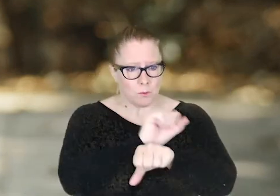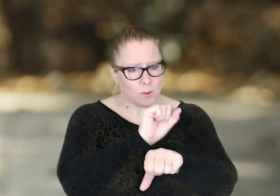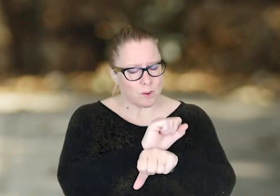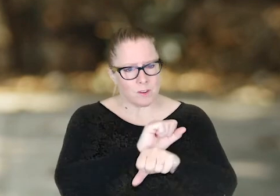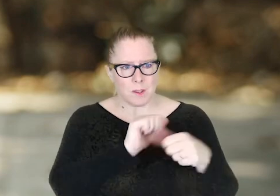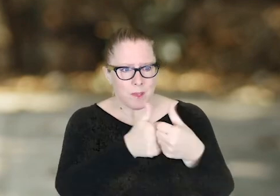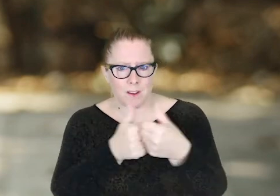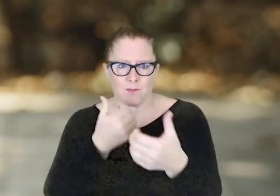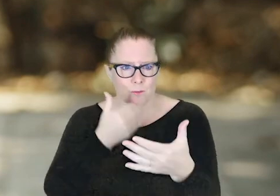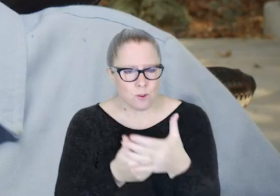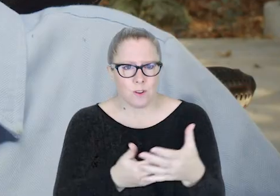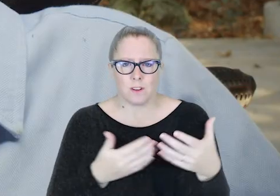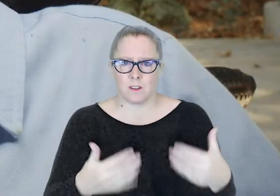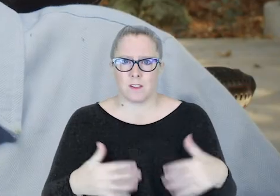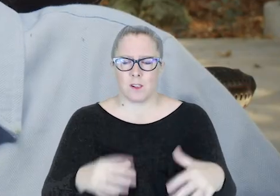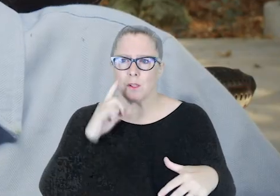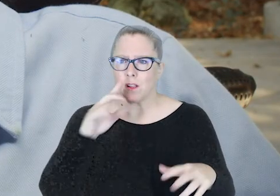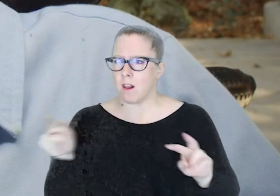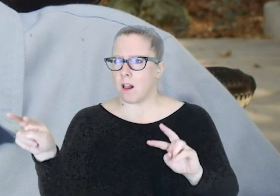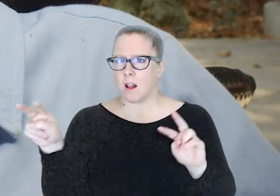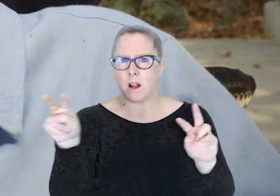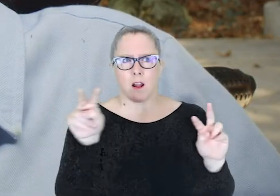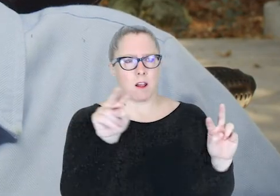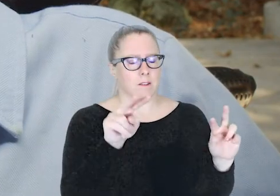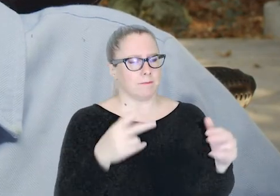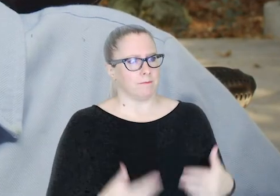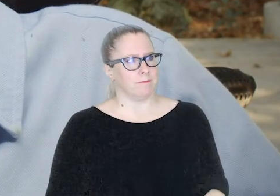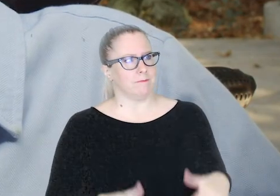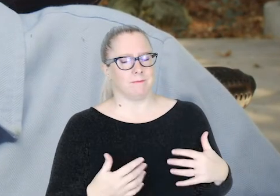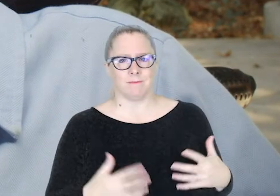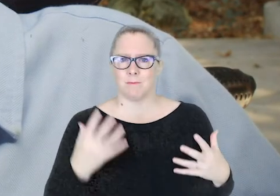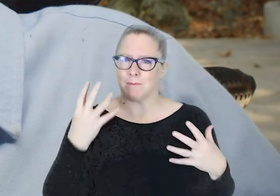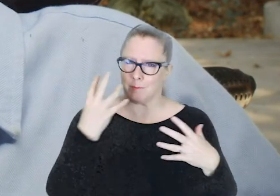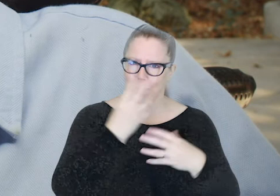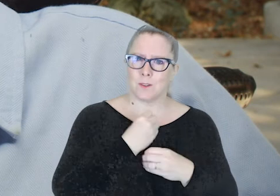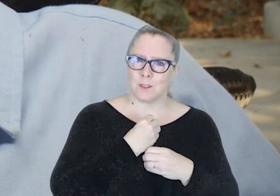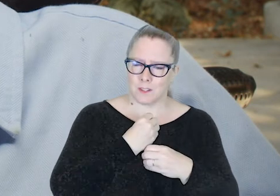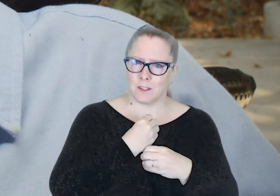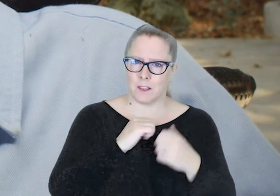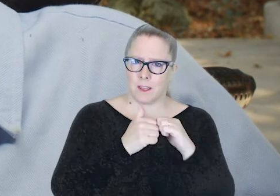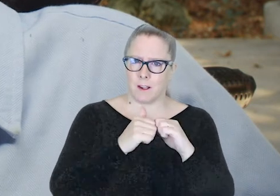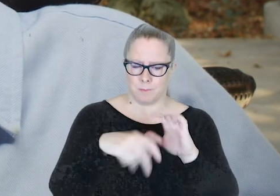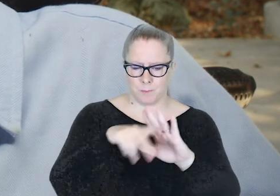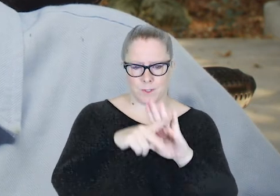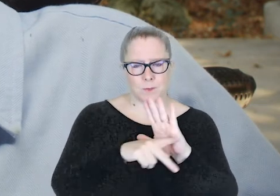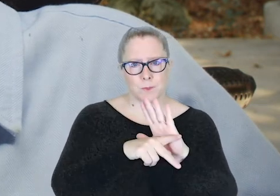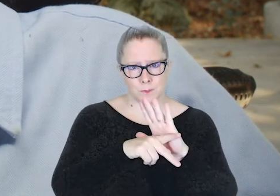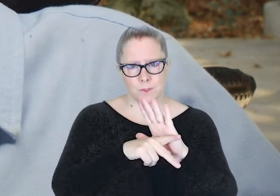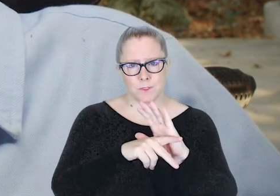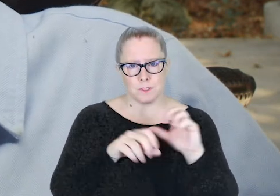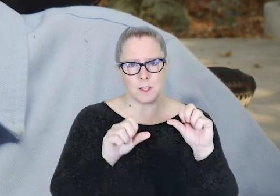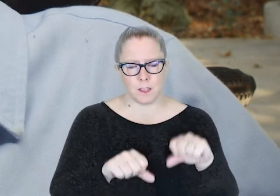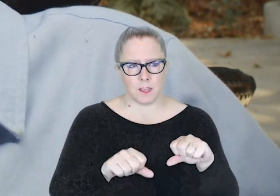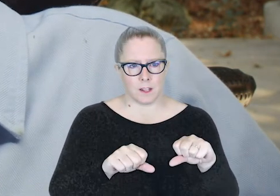more competitive places to work. There's a wide variety of beauty in the way that these principles can be